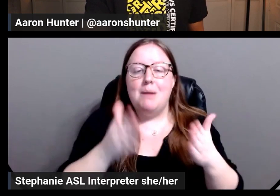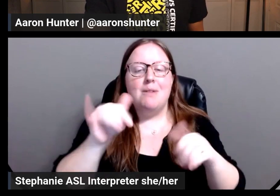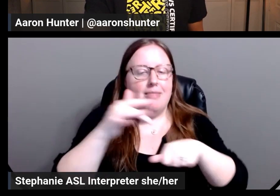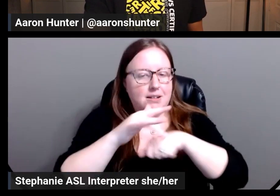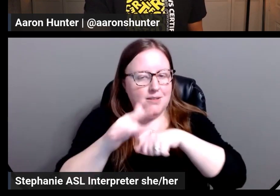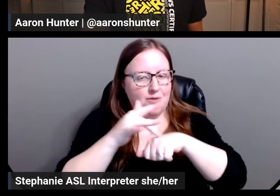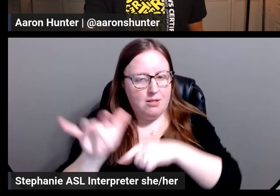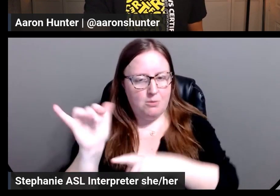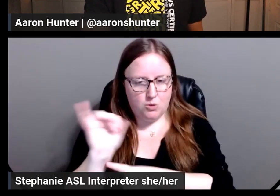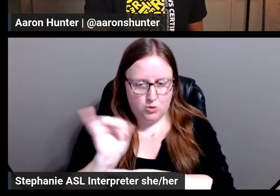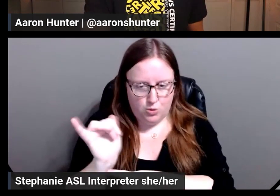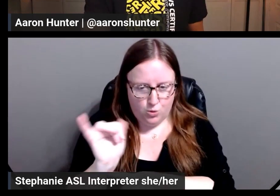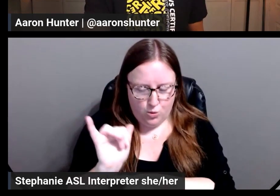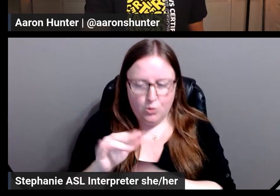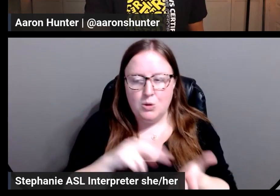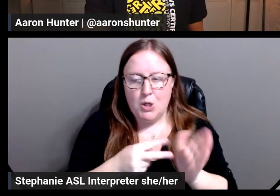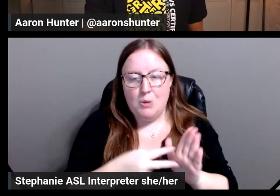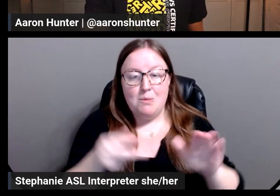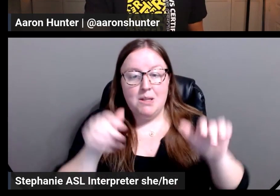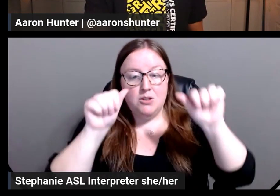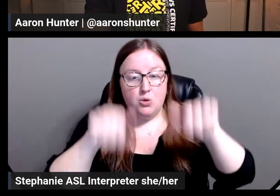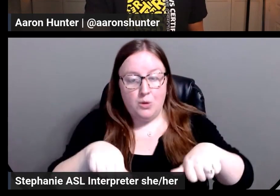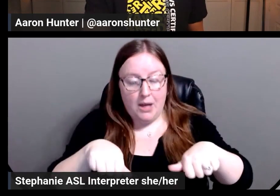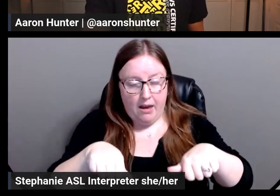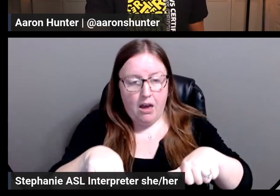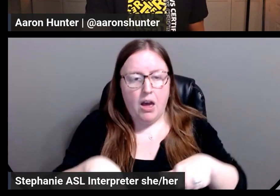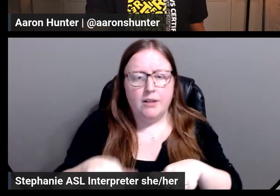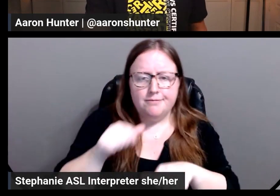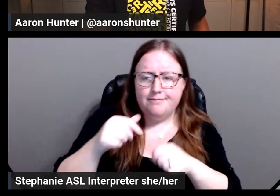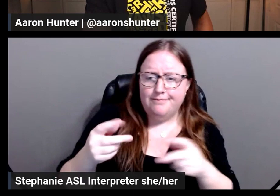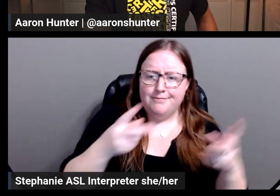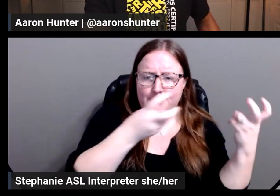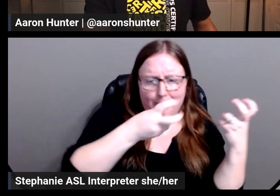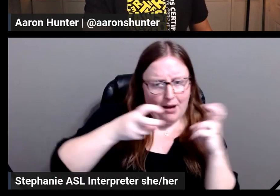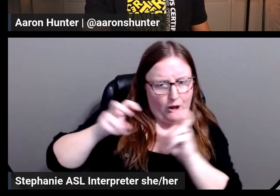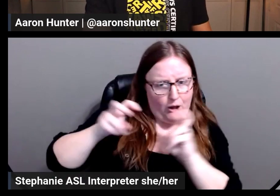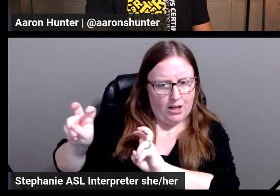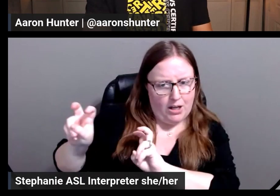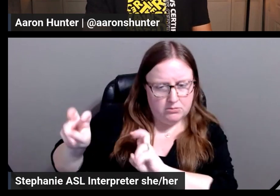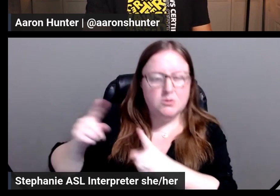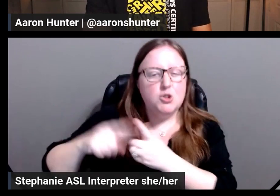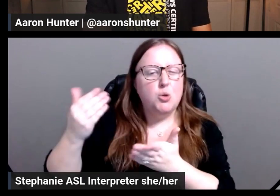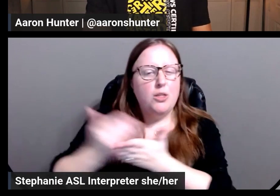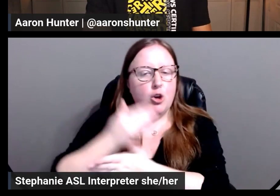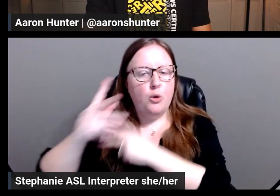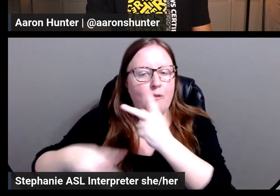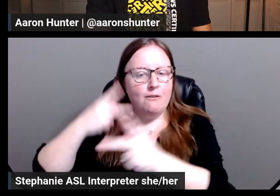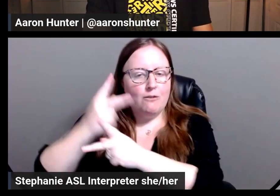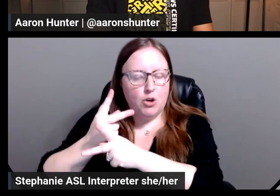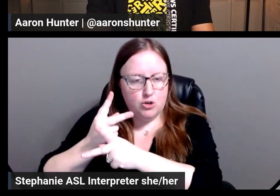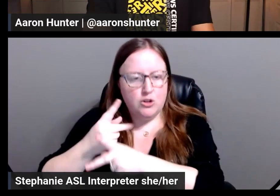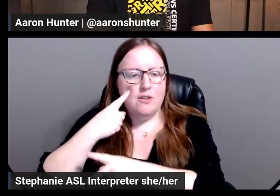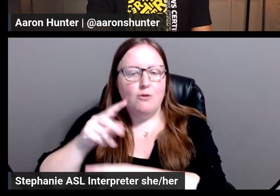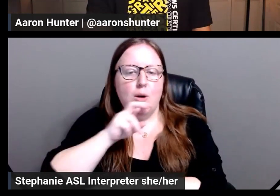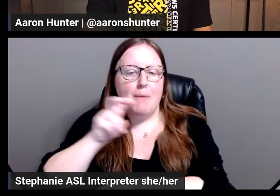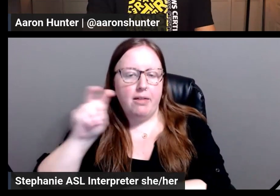as well, and you'll be able to then work on migrating to the newer version of